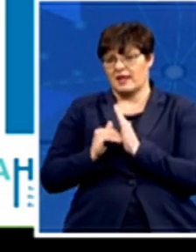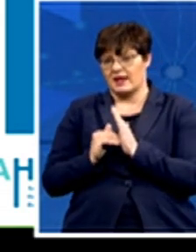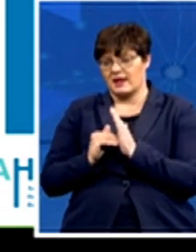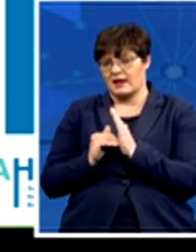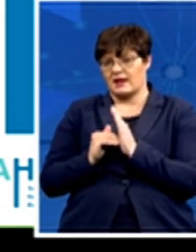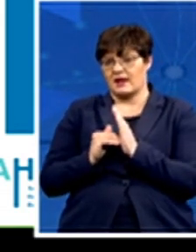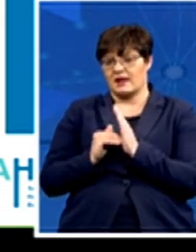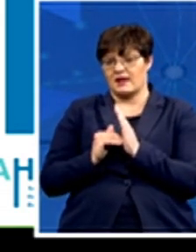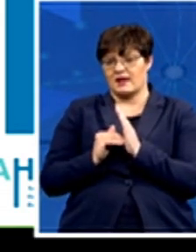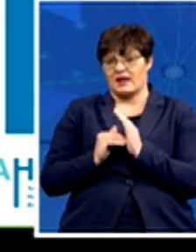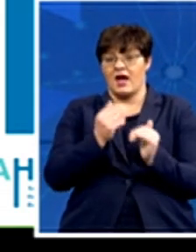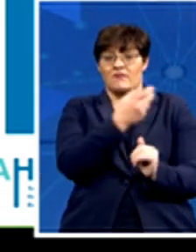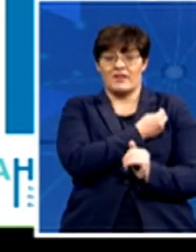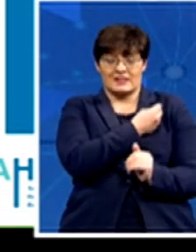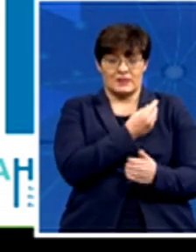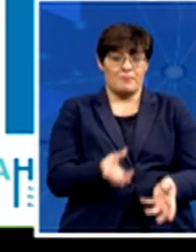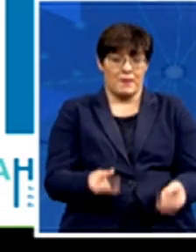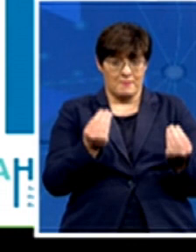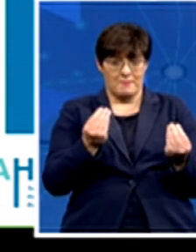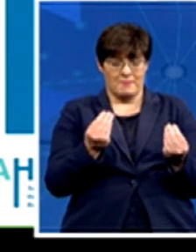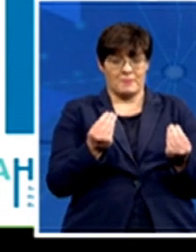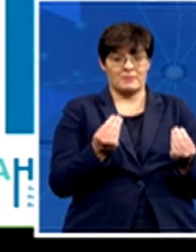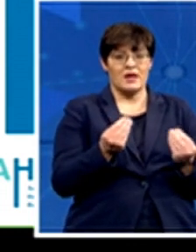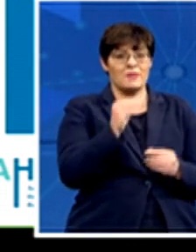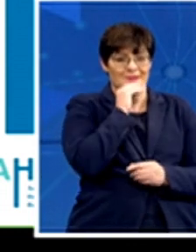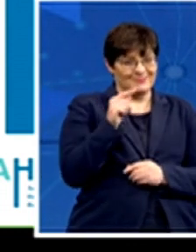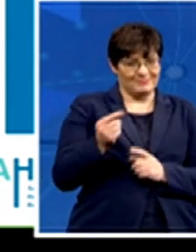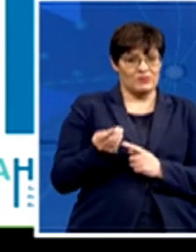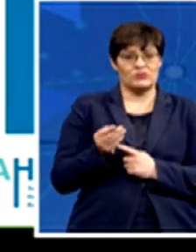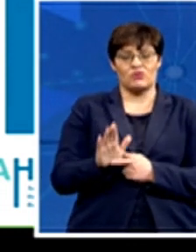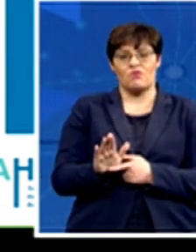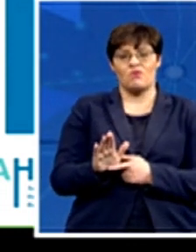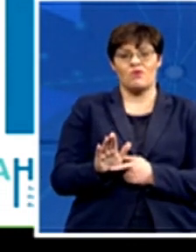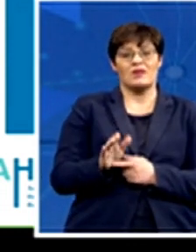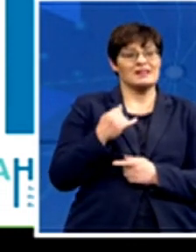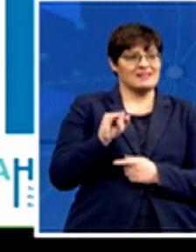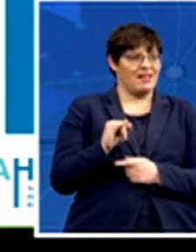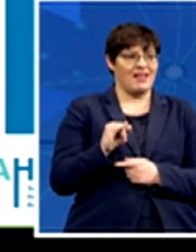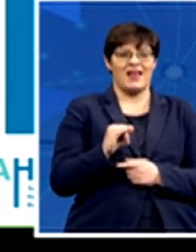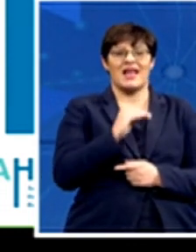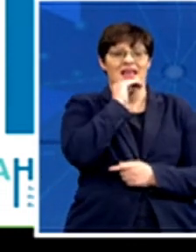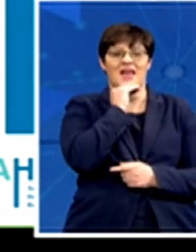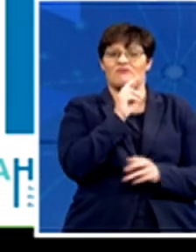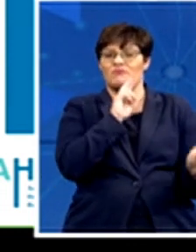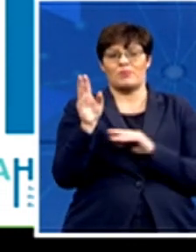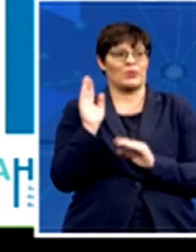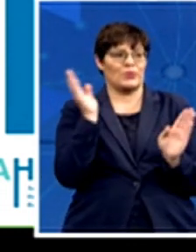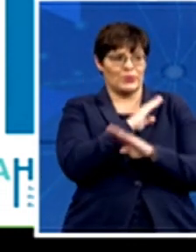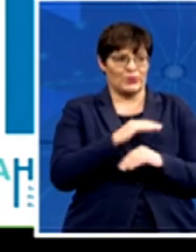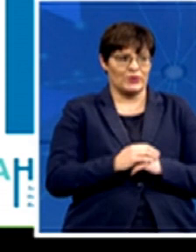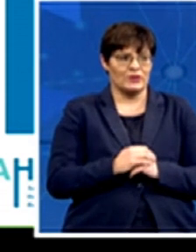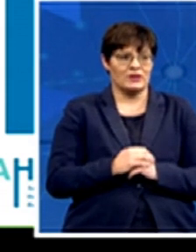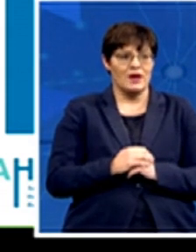you'd realize that this shows that there's still lack of reporting, there's still low underreporting. So we